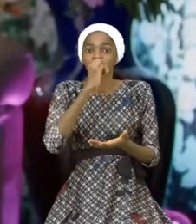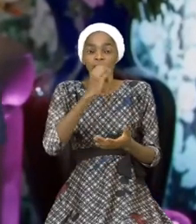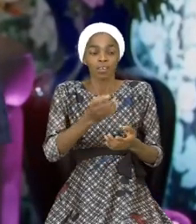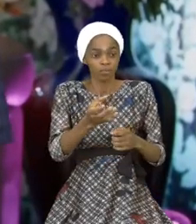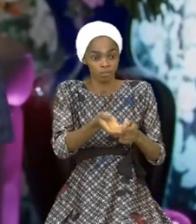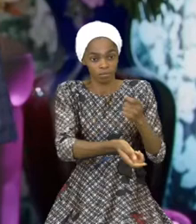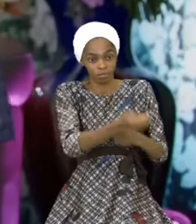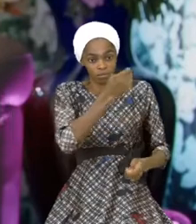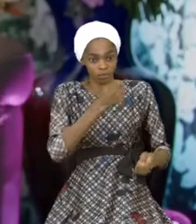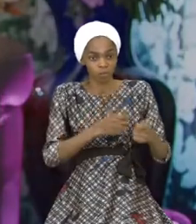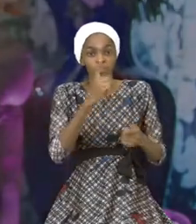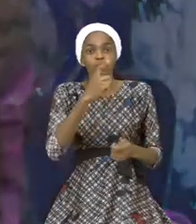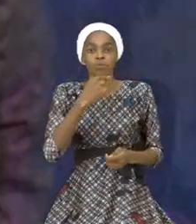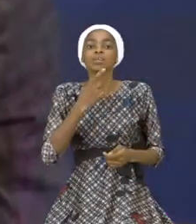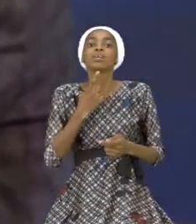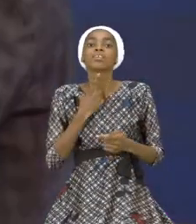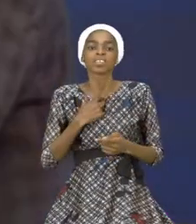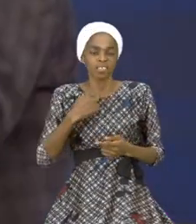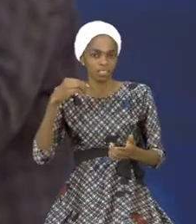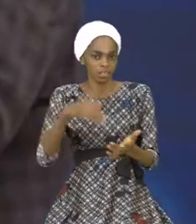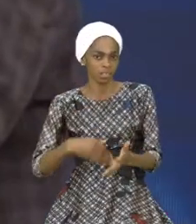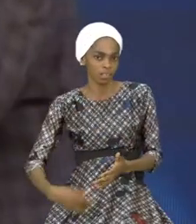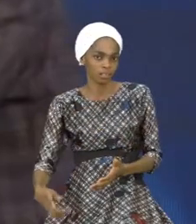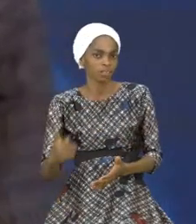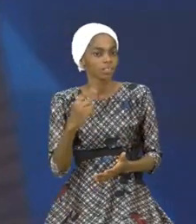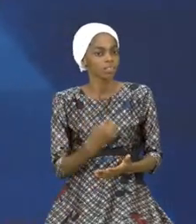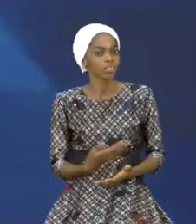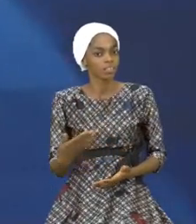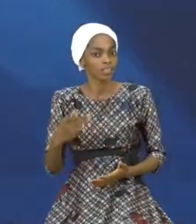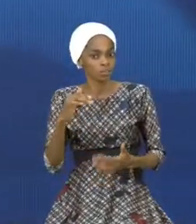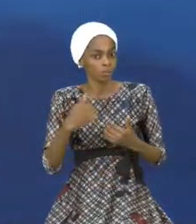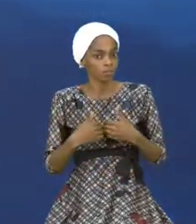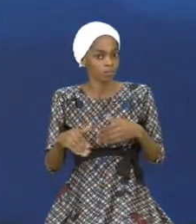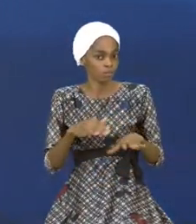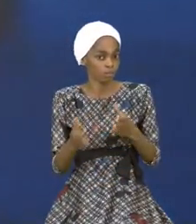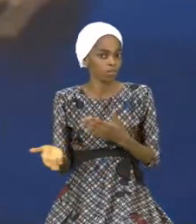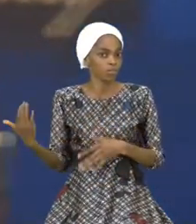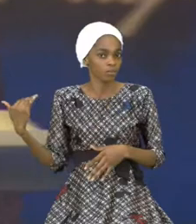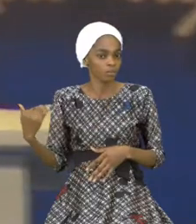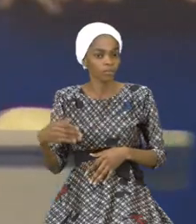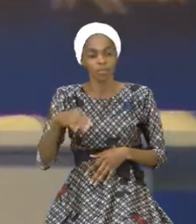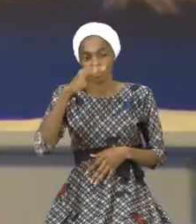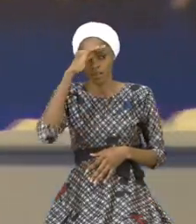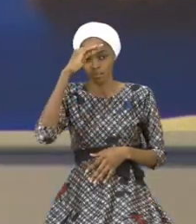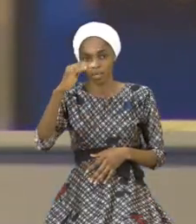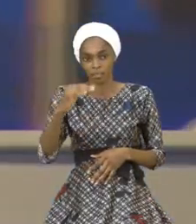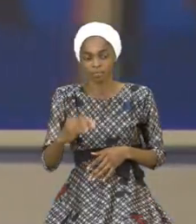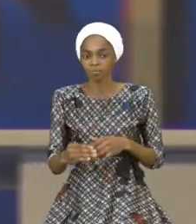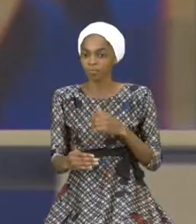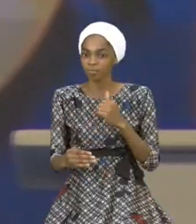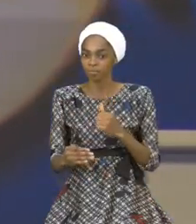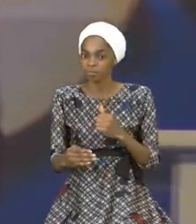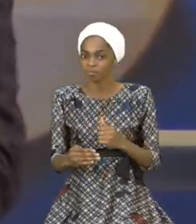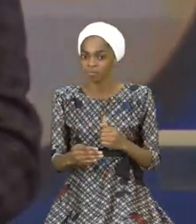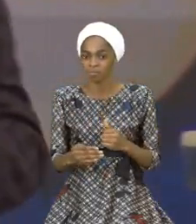again. The things that you have been doing, man number one, not man number